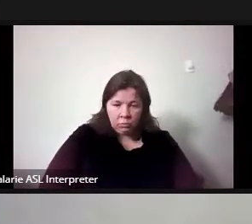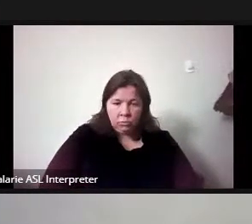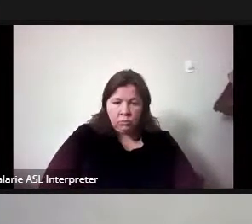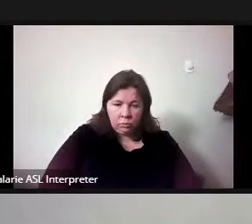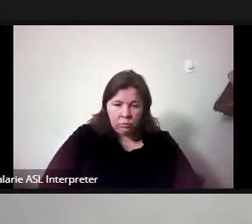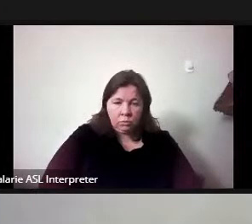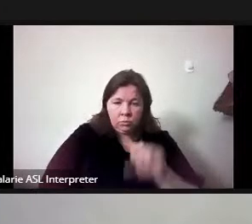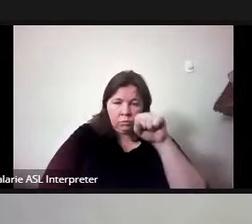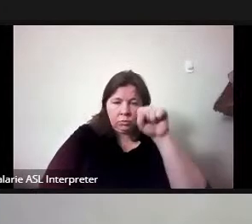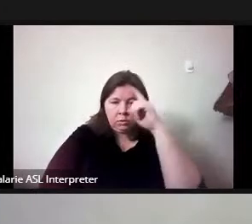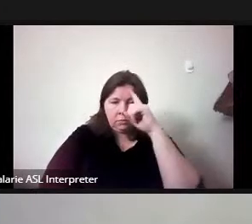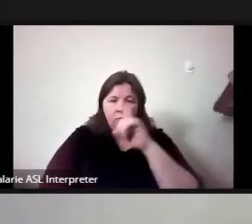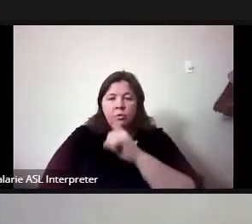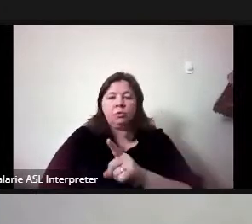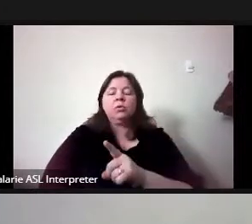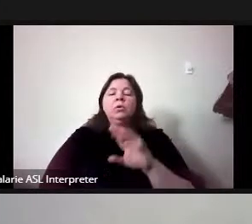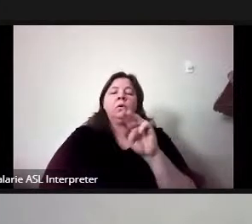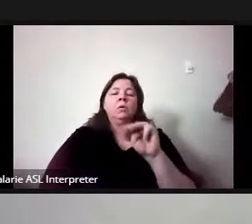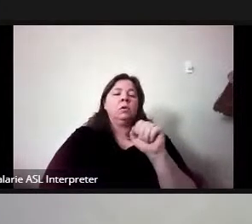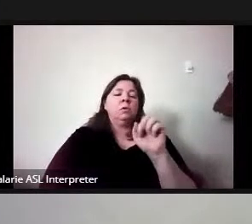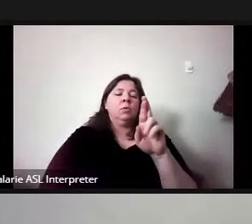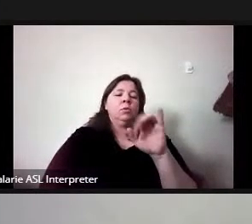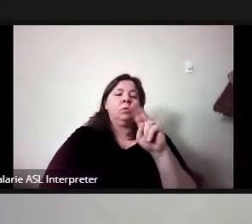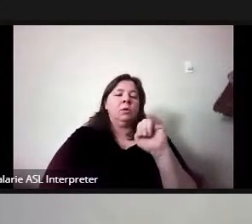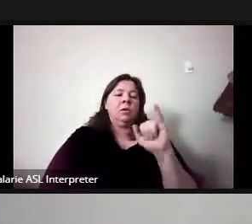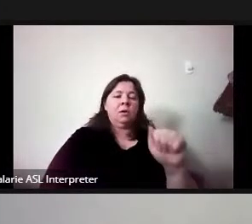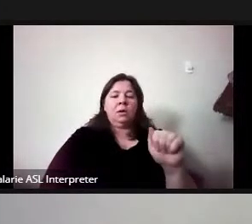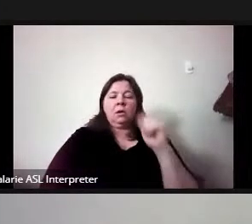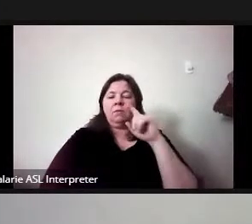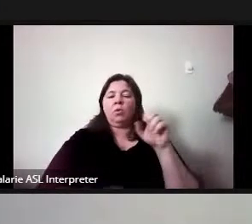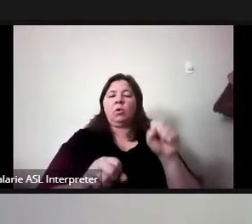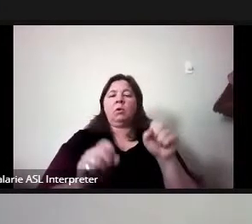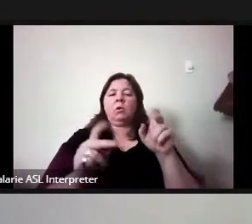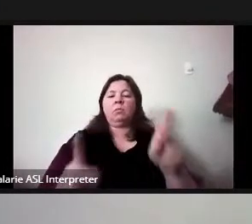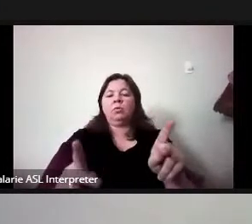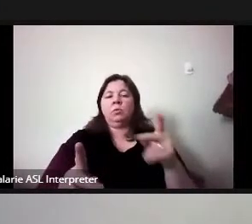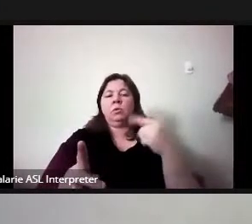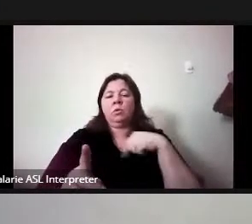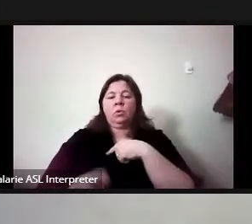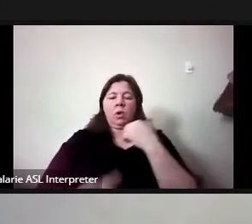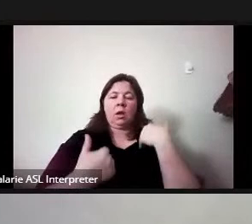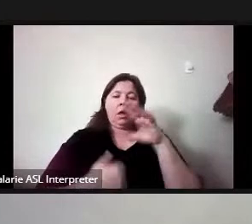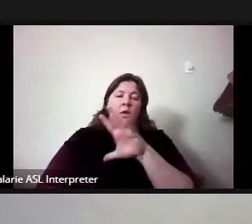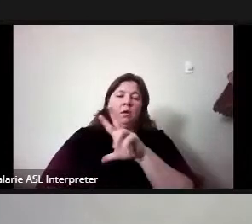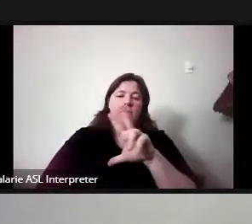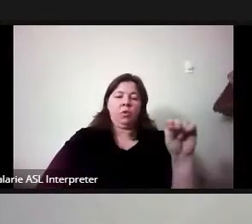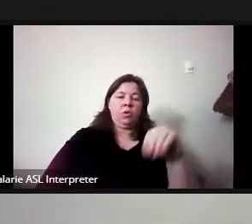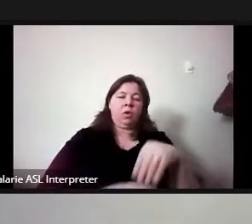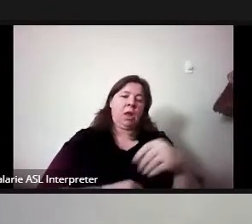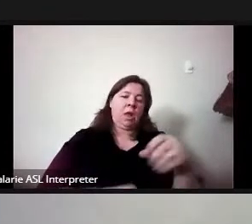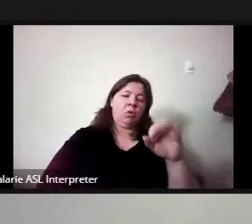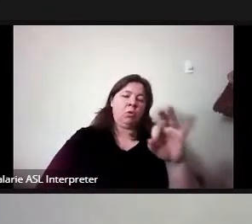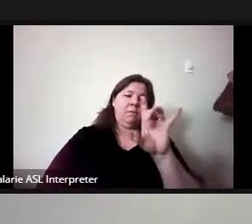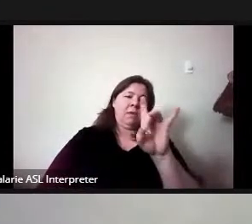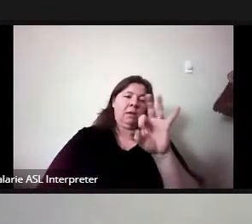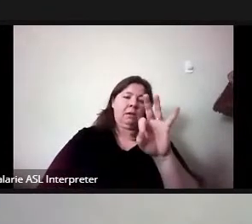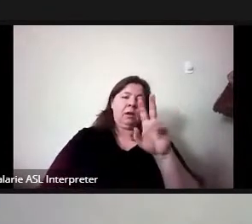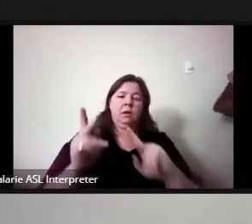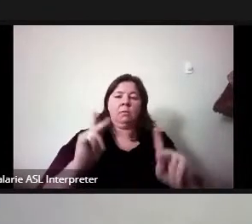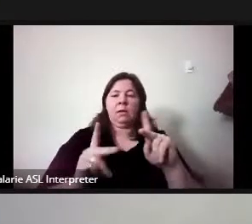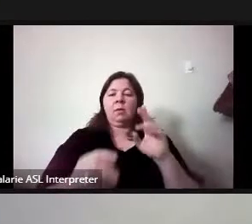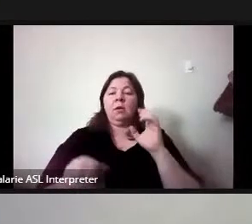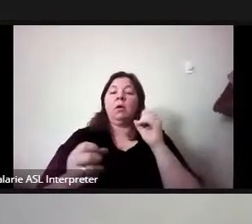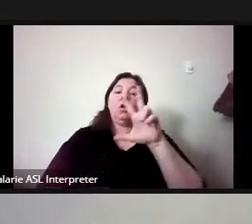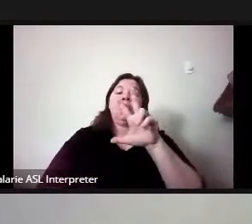Yes, indeed. Thank you very much, Marina, for the opportunity. So we have 30 out of 89 people. 33 people have